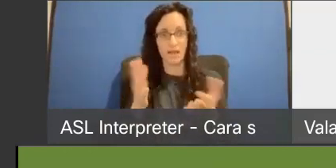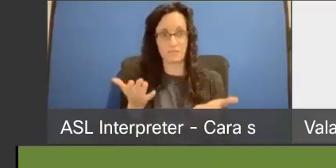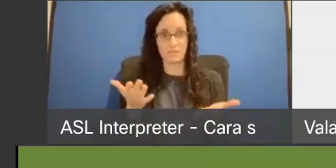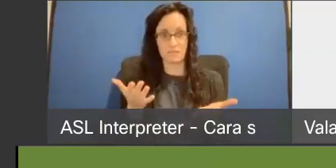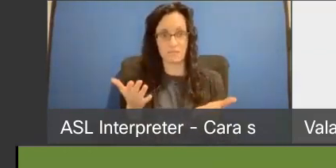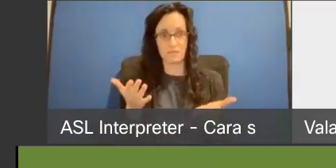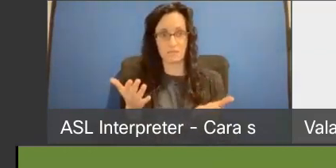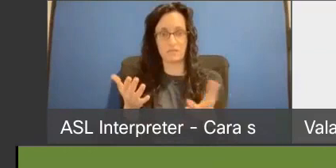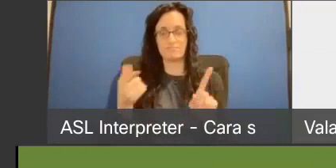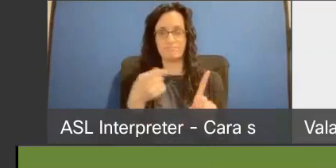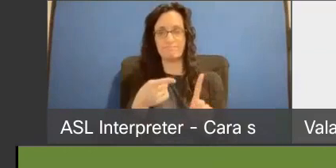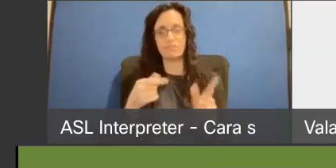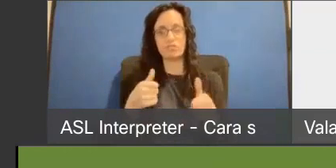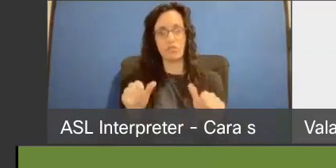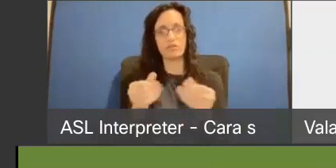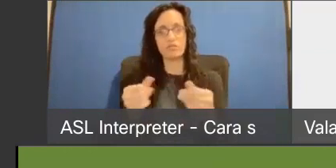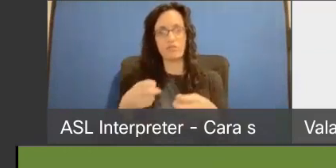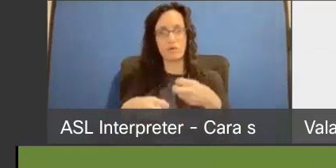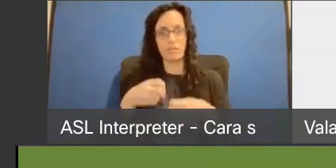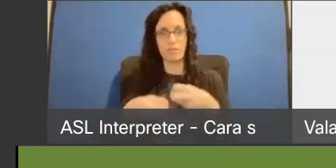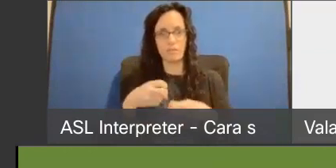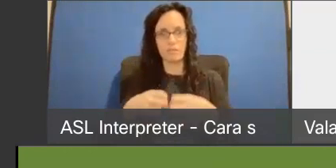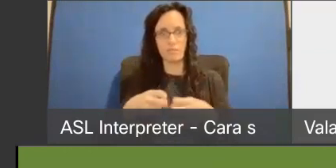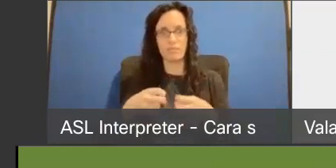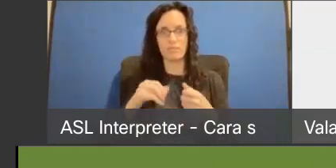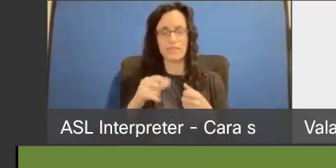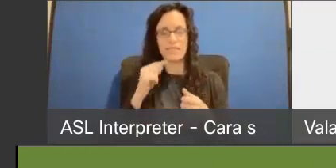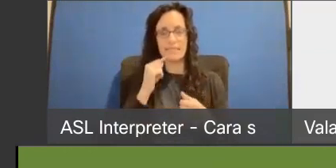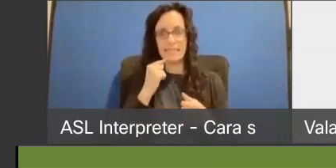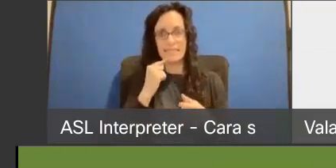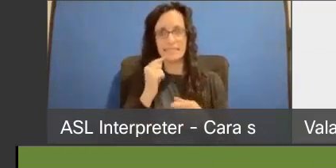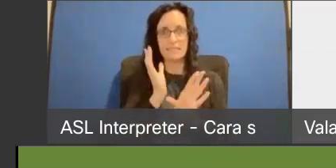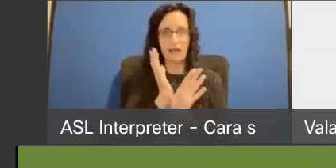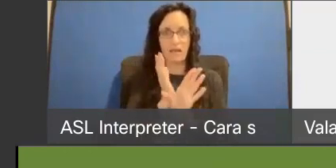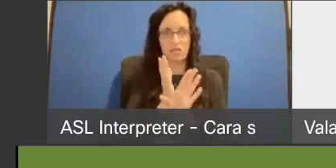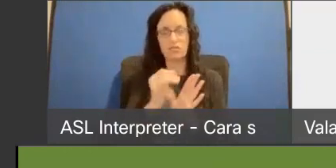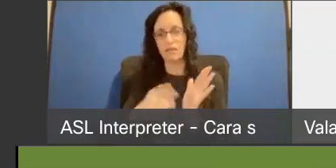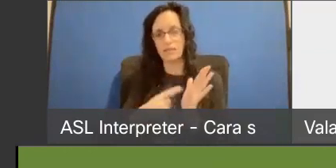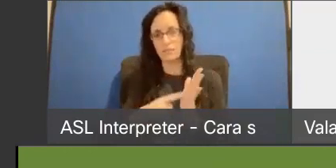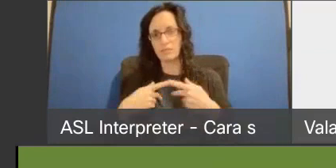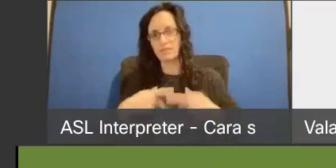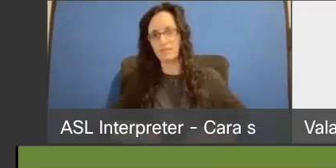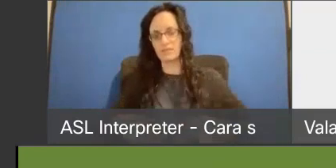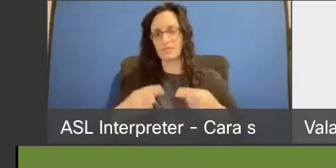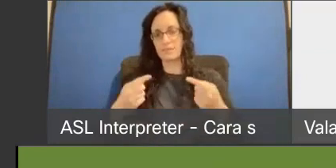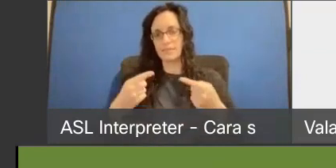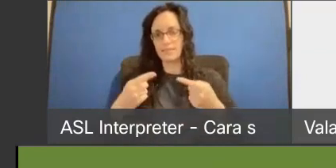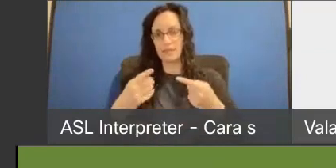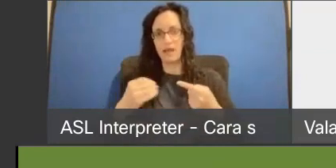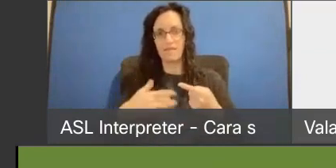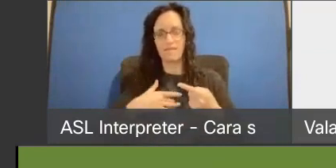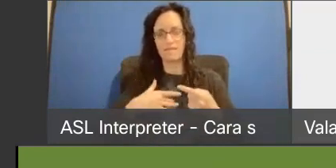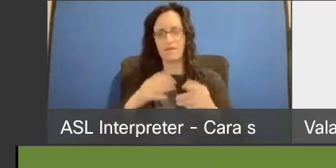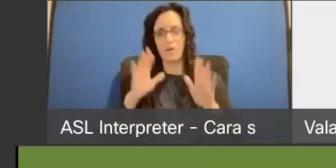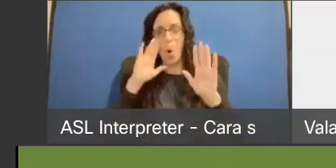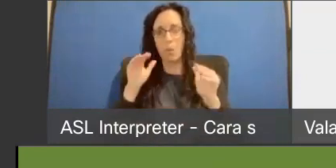it's an attempt to solve the problem of this intense psychological, sometimes physical, pain and hopelessness. And that pain is about all these